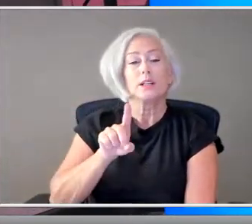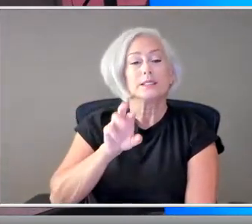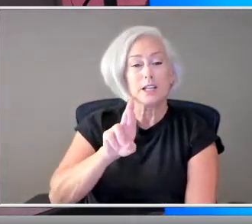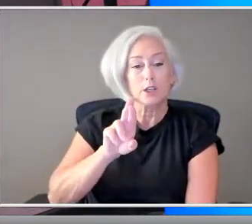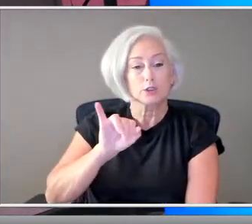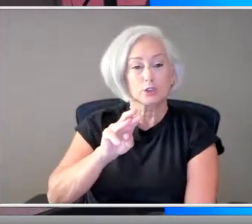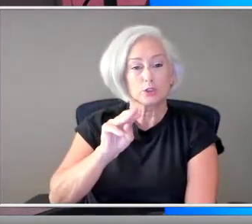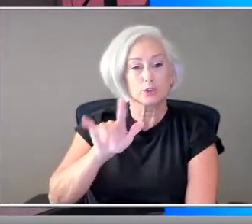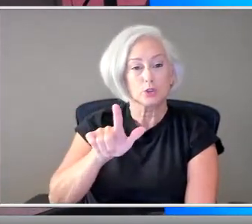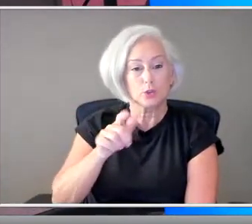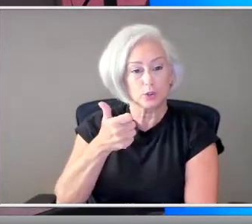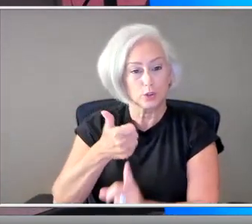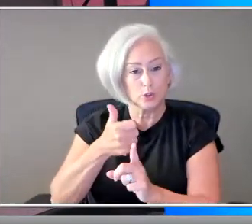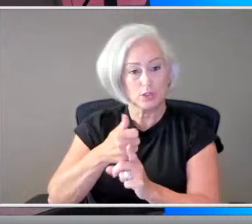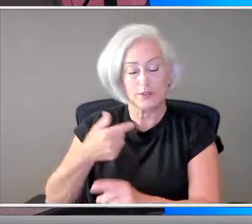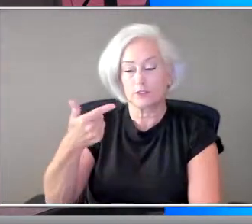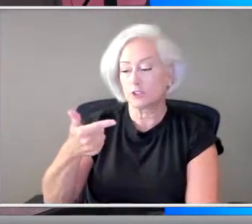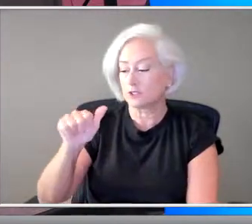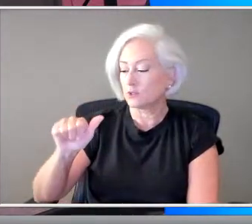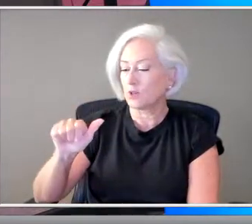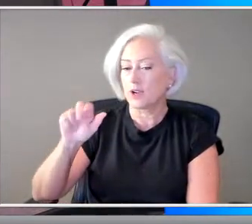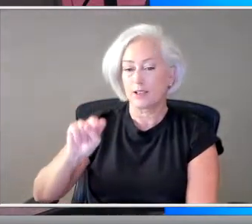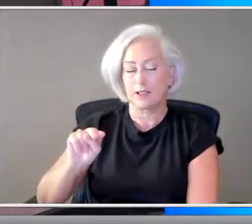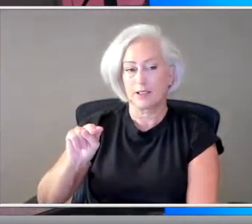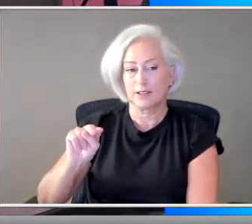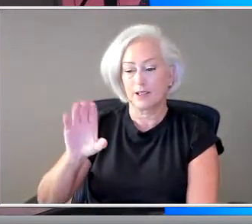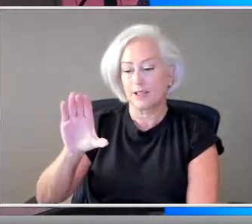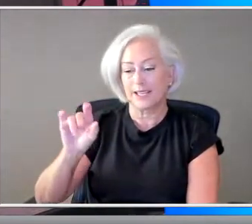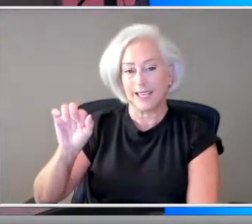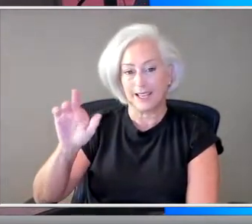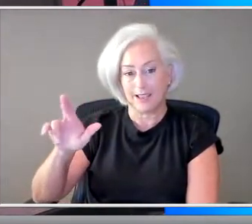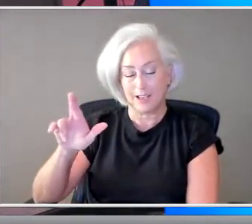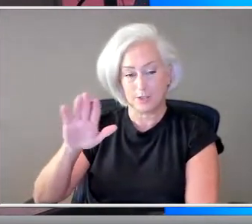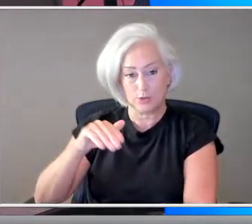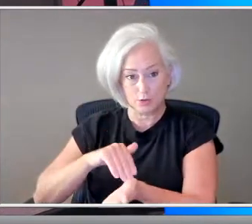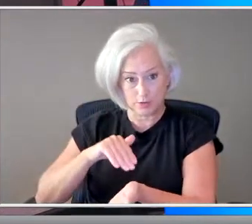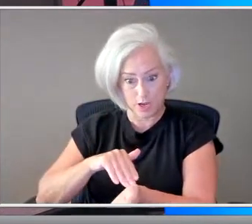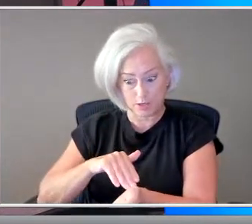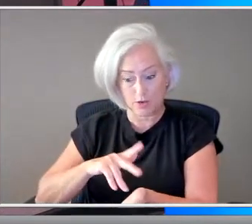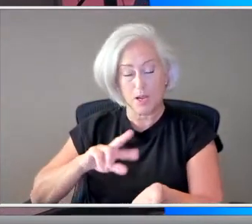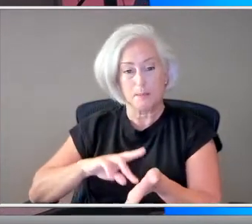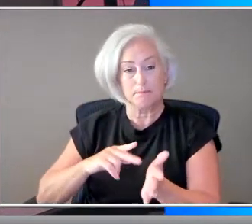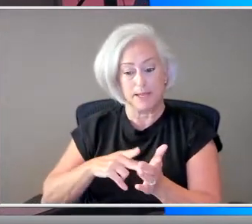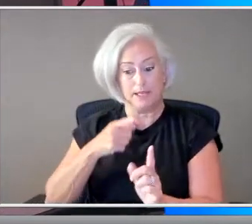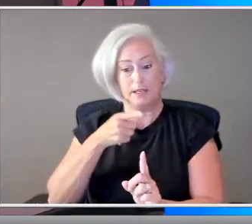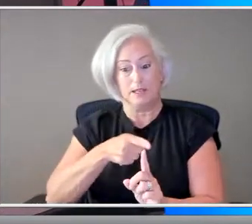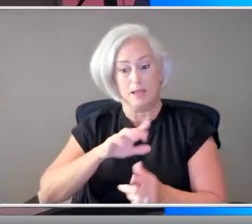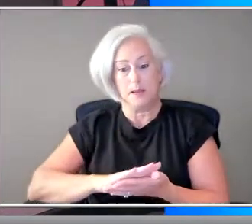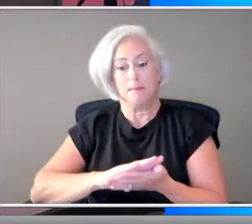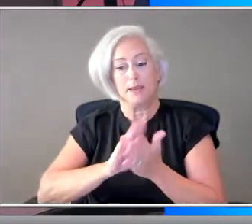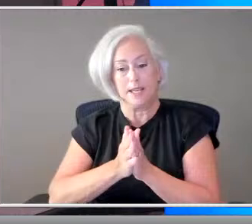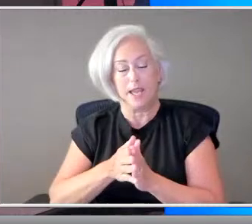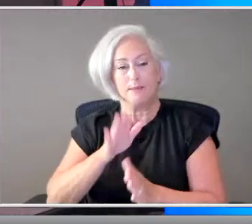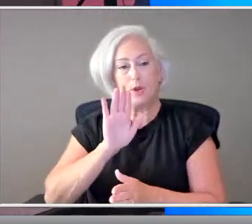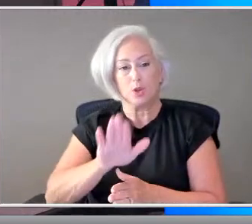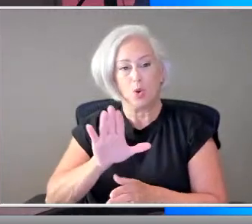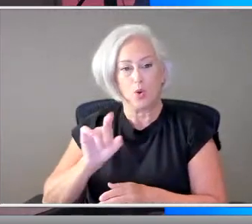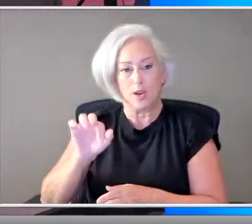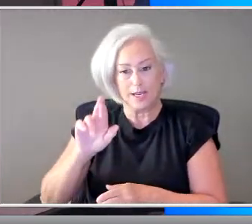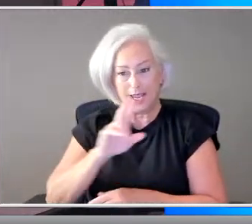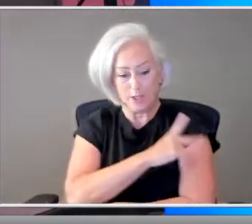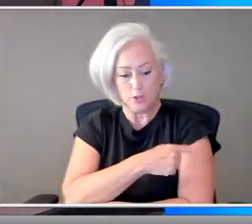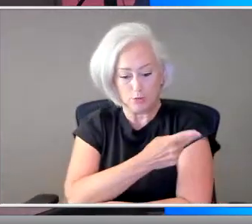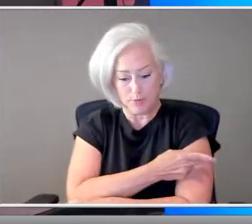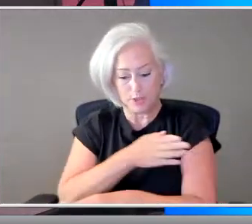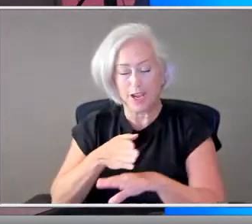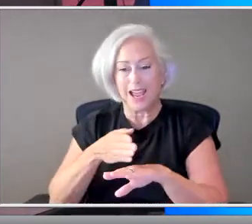a gynecologic oncologist. So Angela became your cancer patient after the medicine used to treat her breast